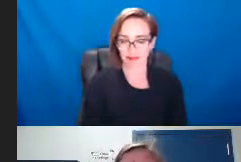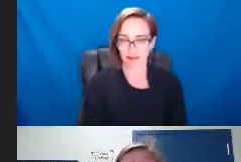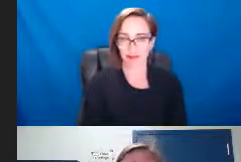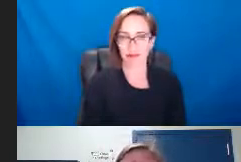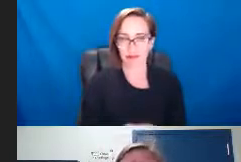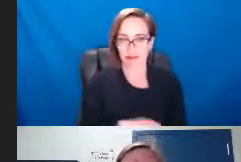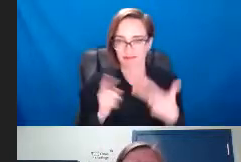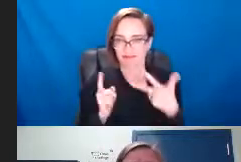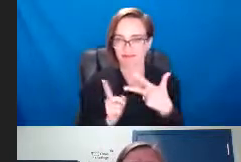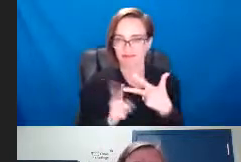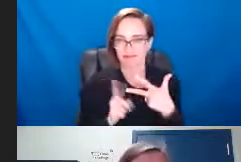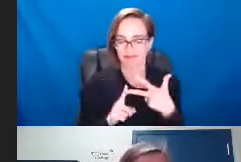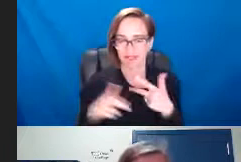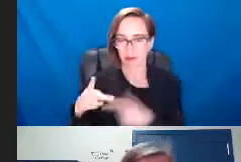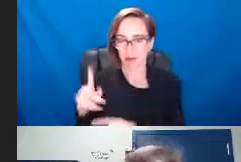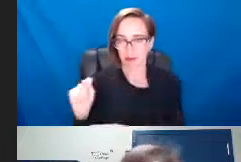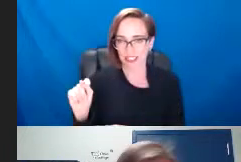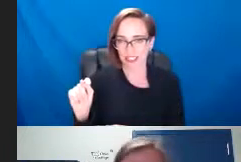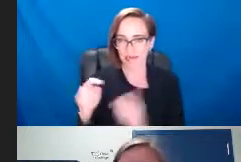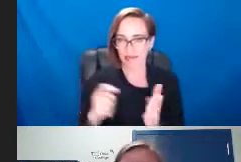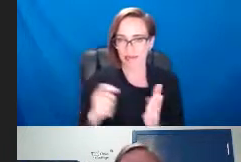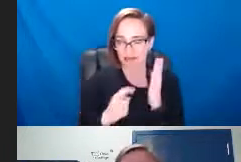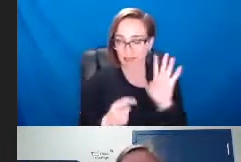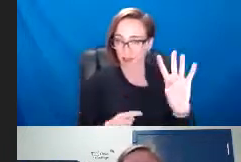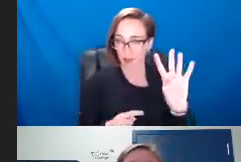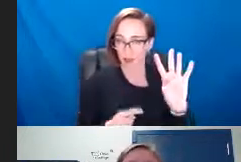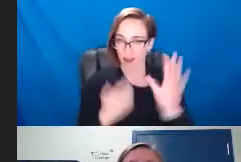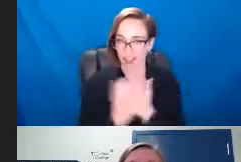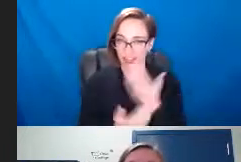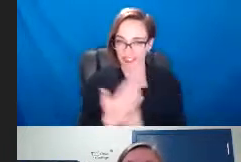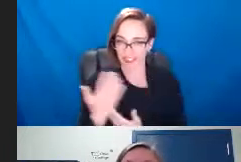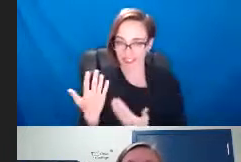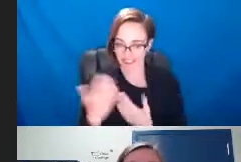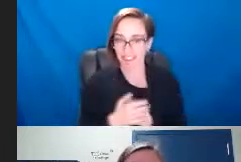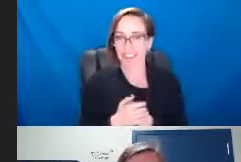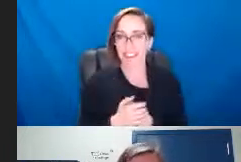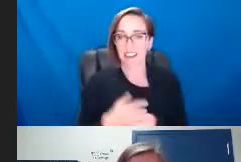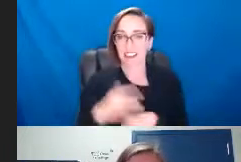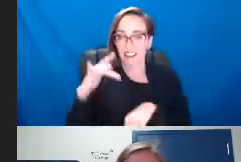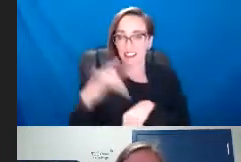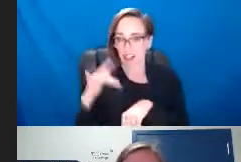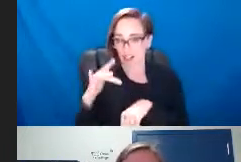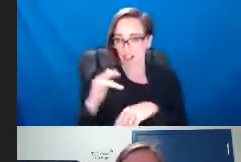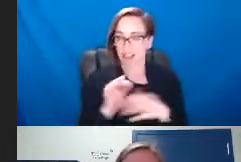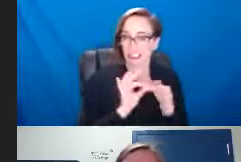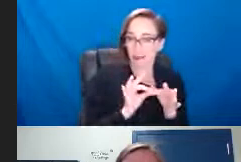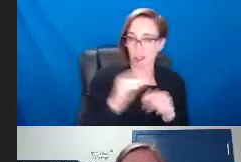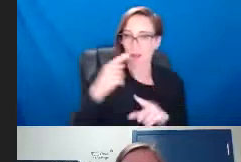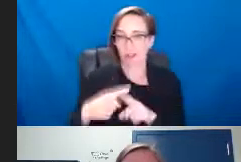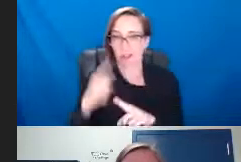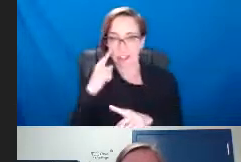communication requires four hands, contact with each other at all times.